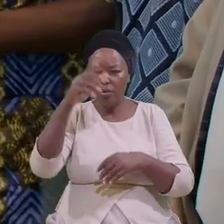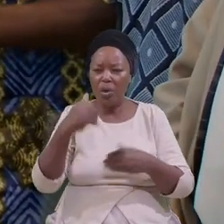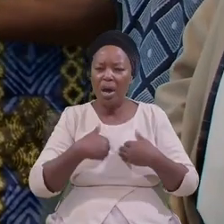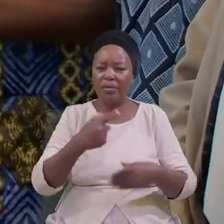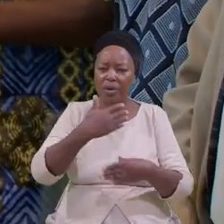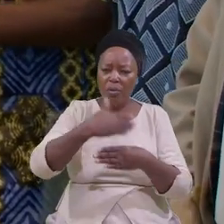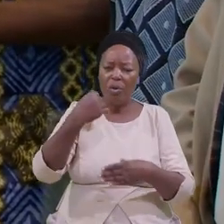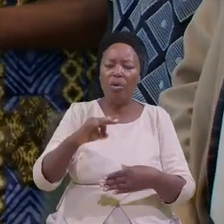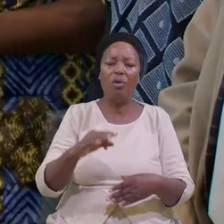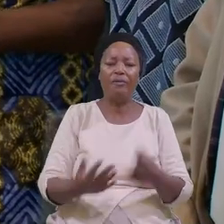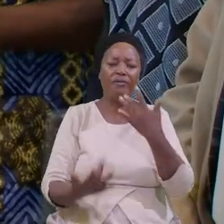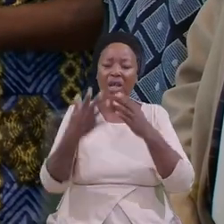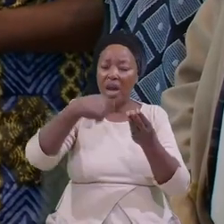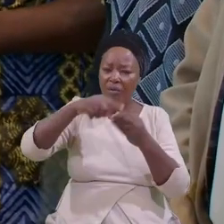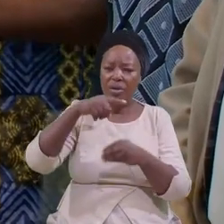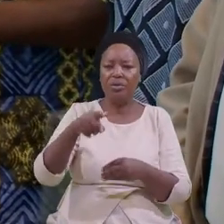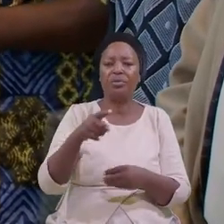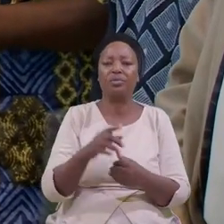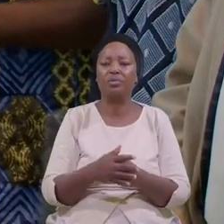fire around you.